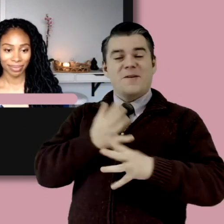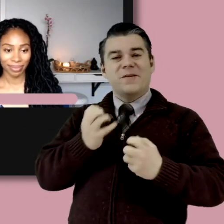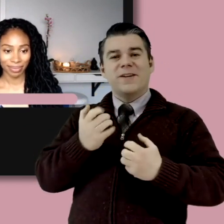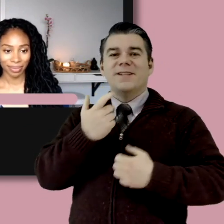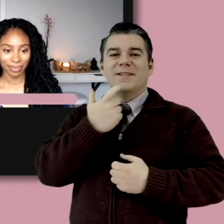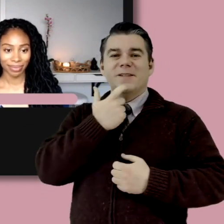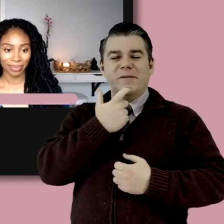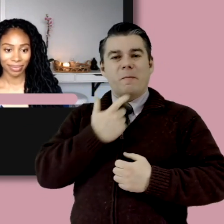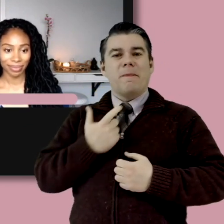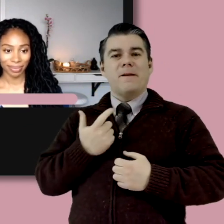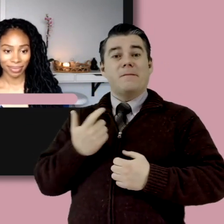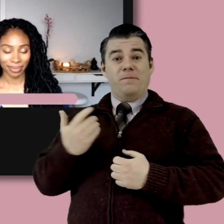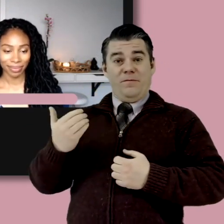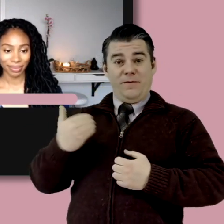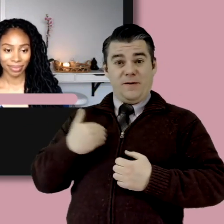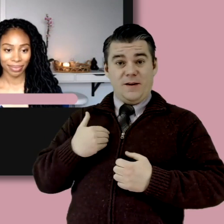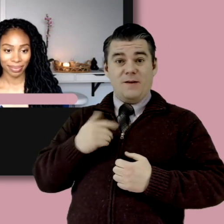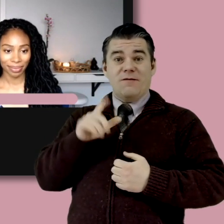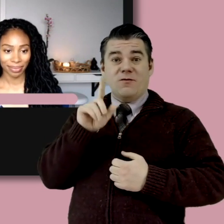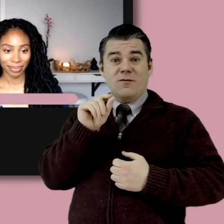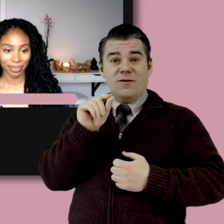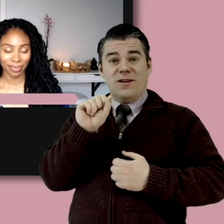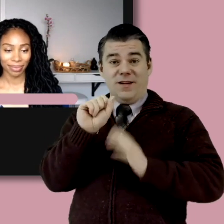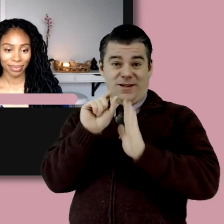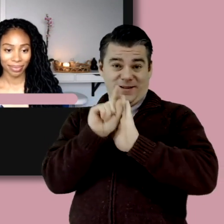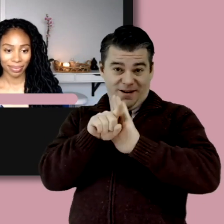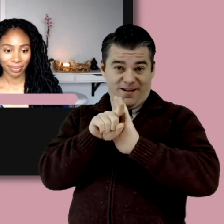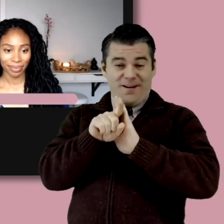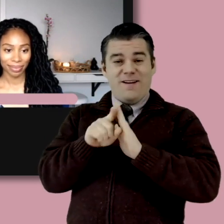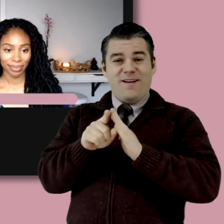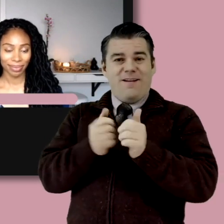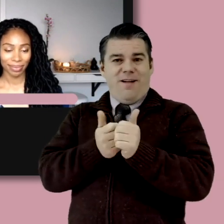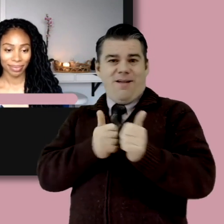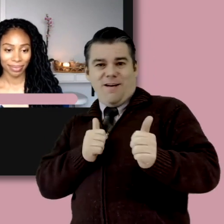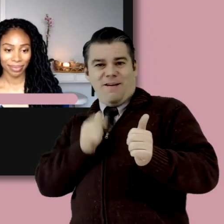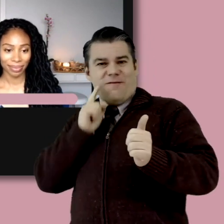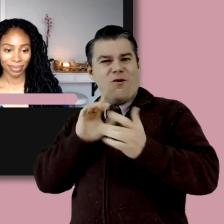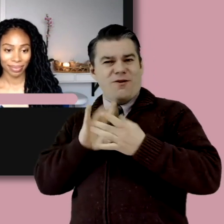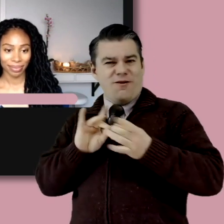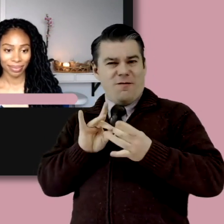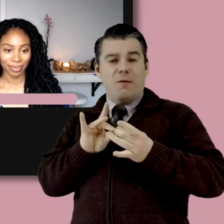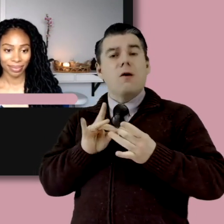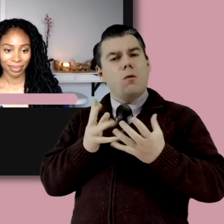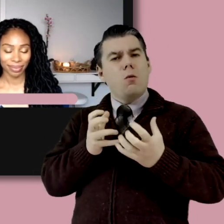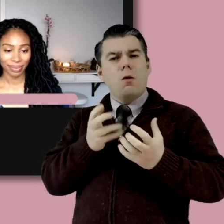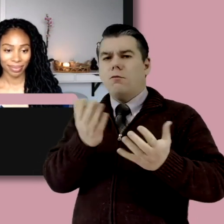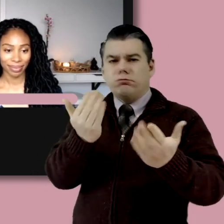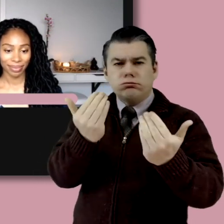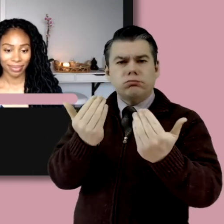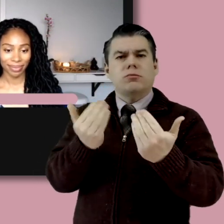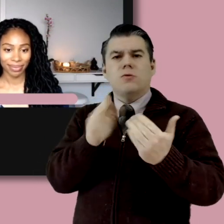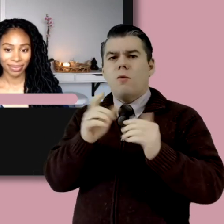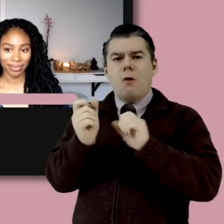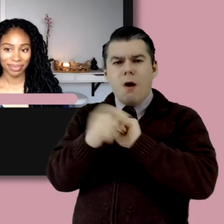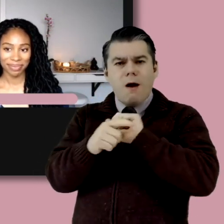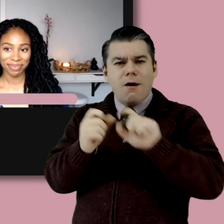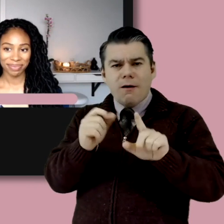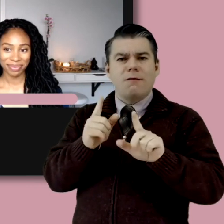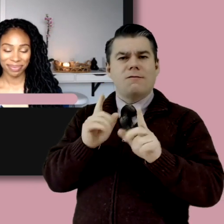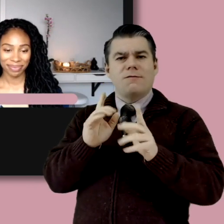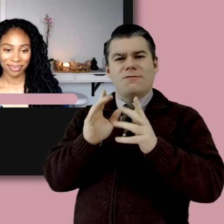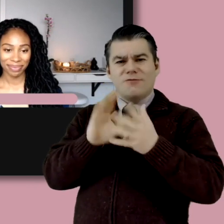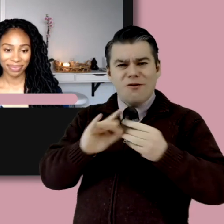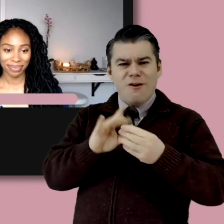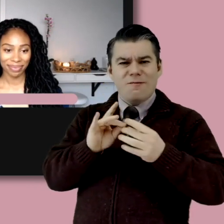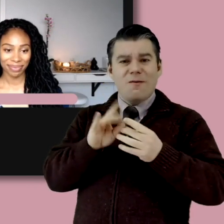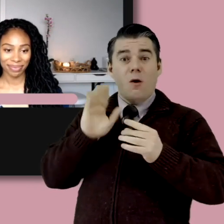start, I also want to say that we have a 20-second lag in the comments, but we do want to hear from you. Ask us questions and